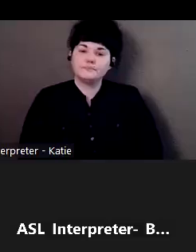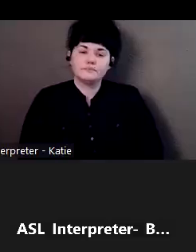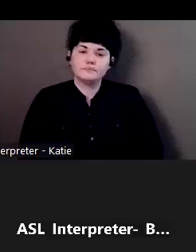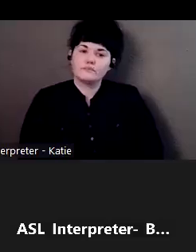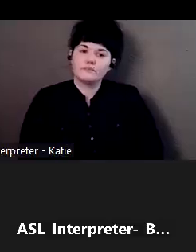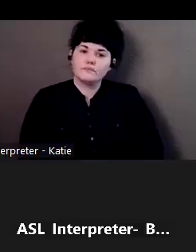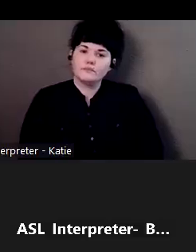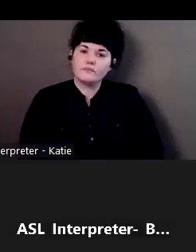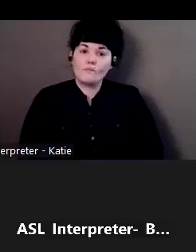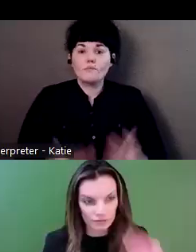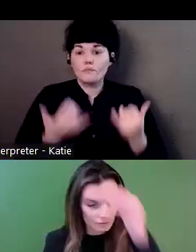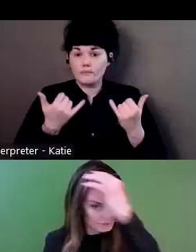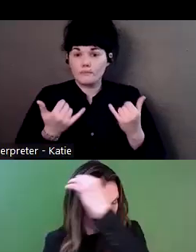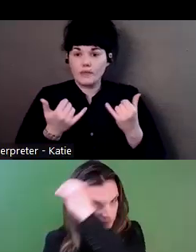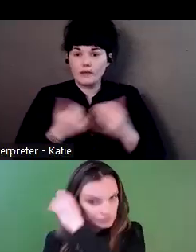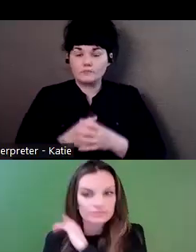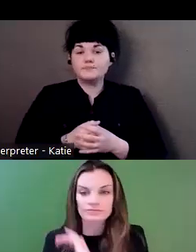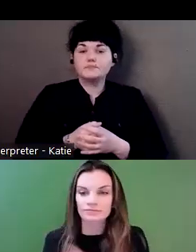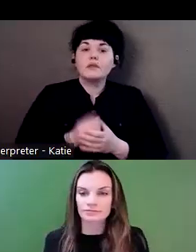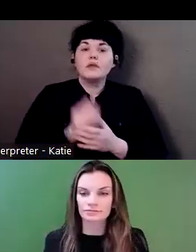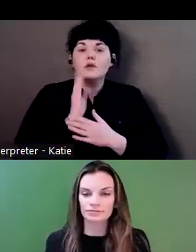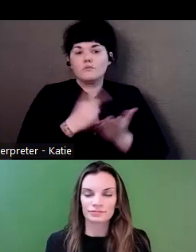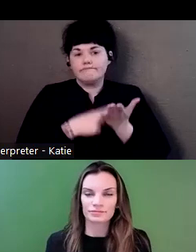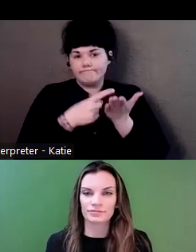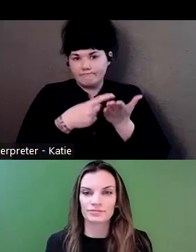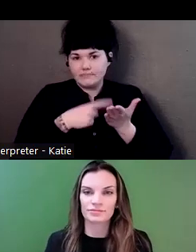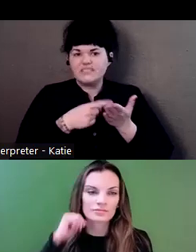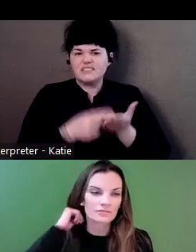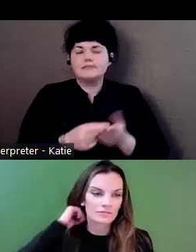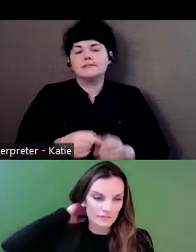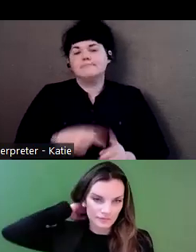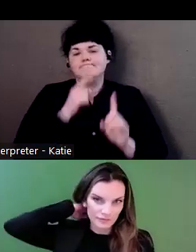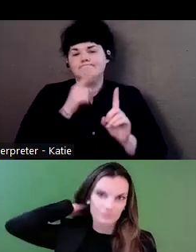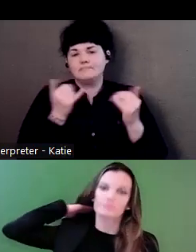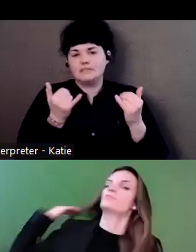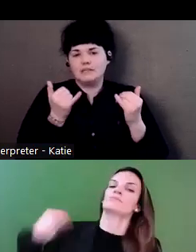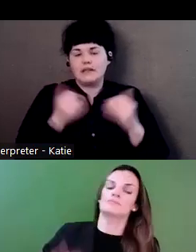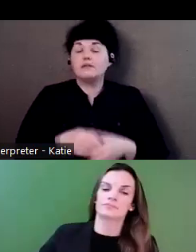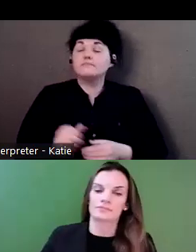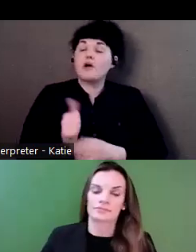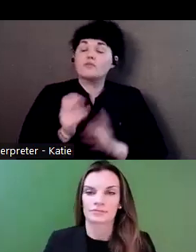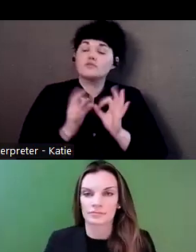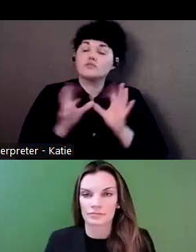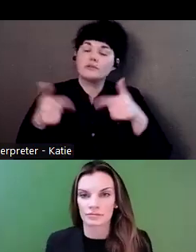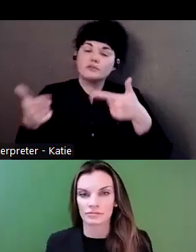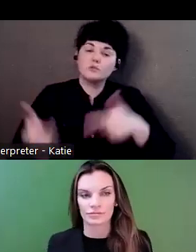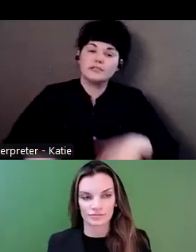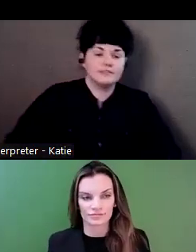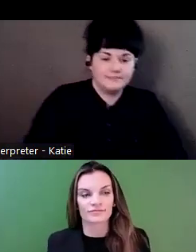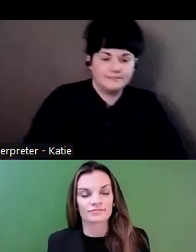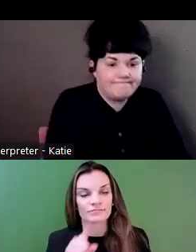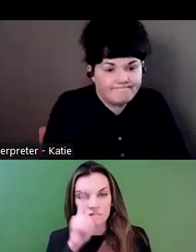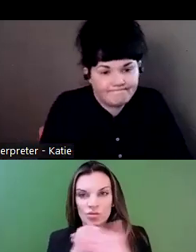Now let's switch gears. Let's dive into the bulk of today's presentation. How having a stroke can lead to having a disability and the need